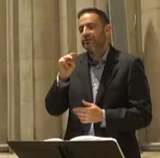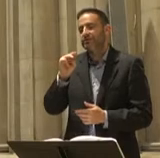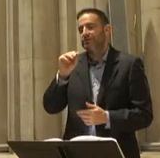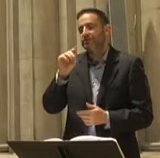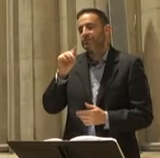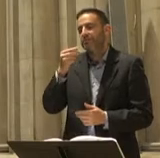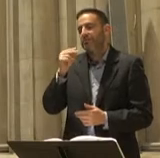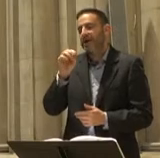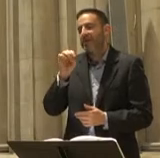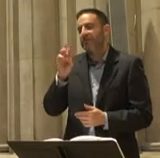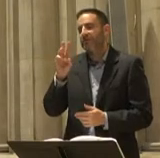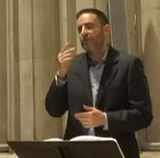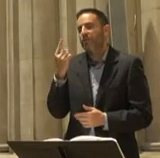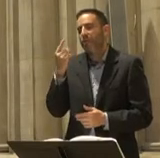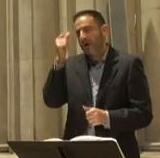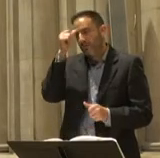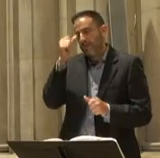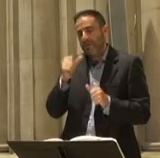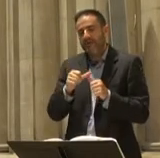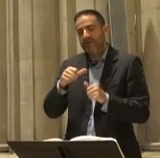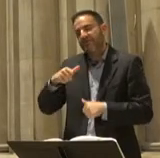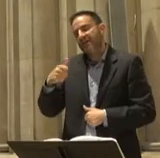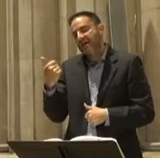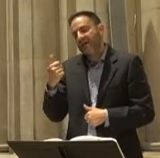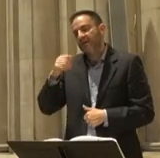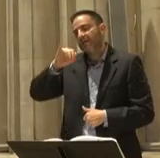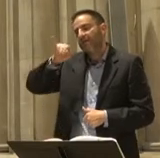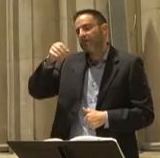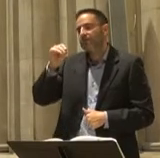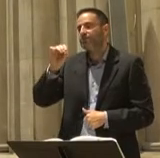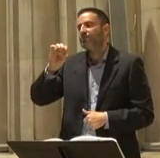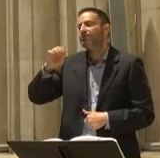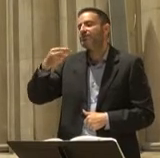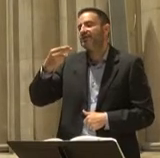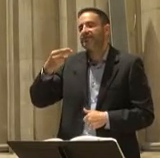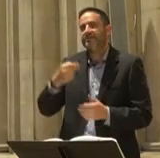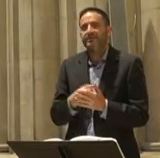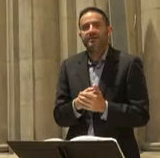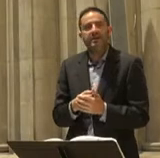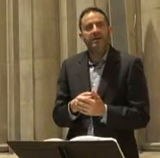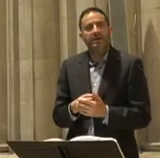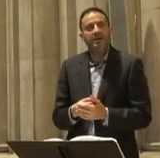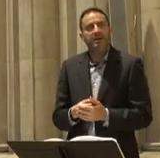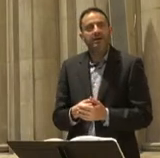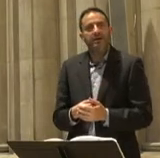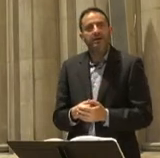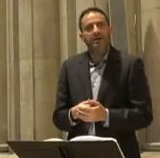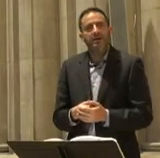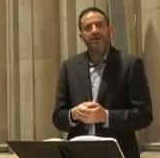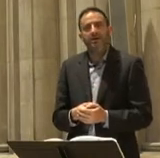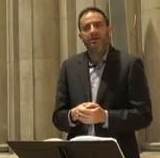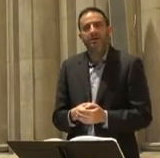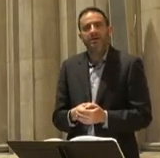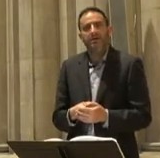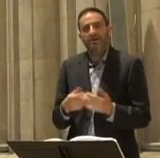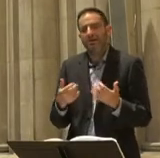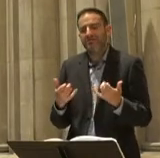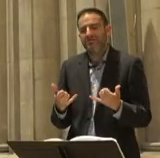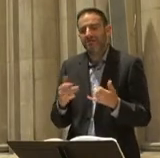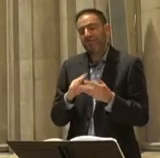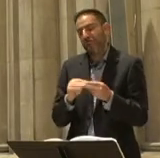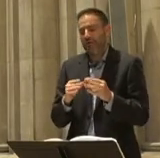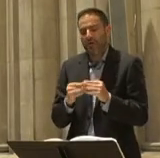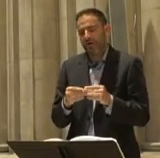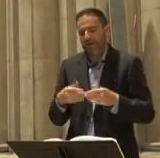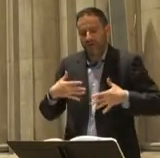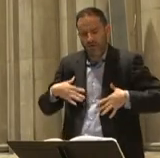is, one remembers perhaps another Joseph. For this, modern translations make me annoyed about coats with long